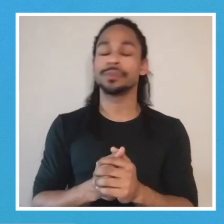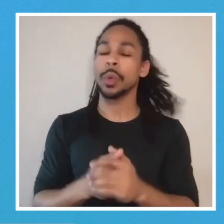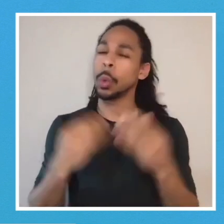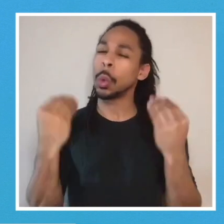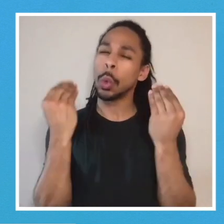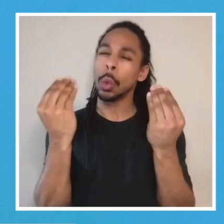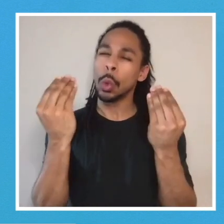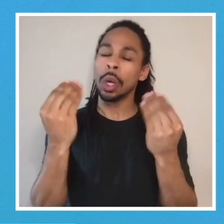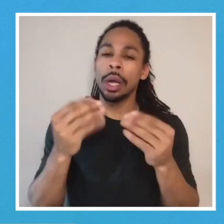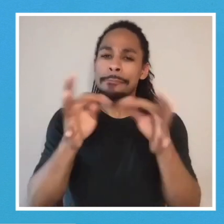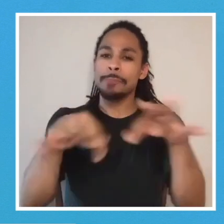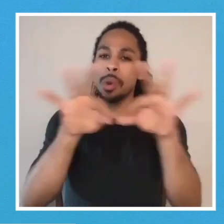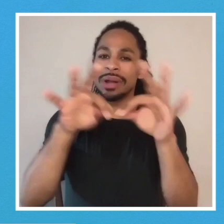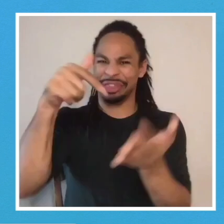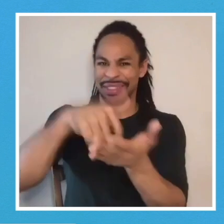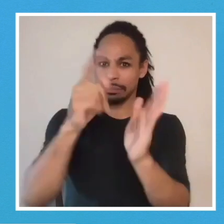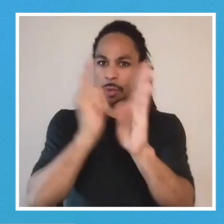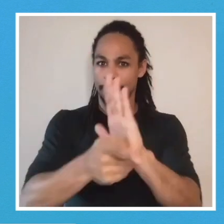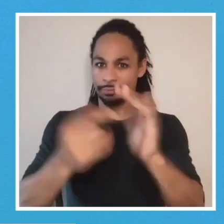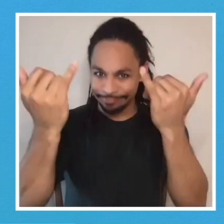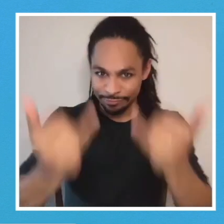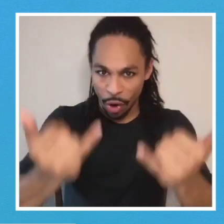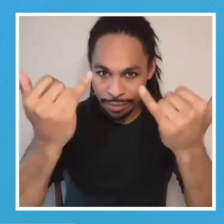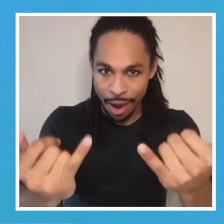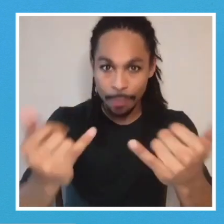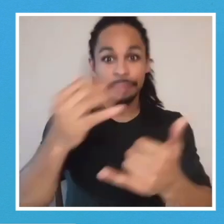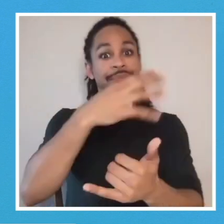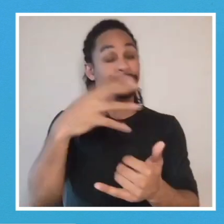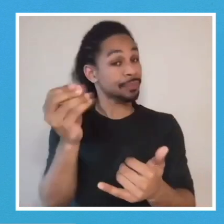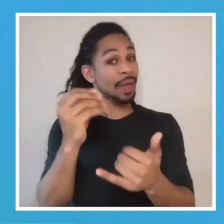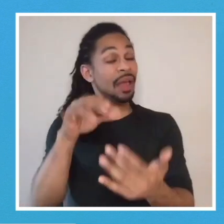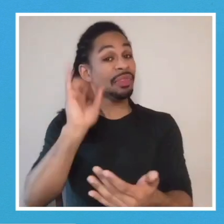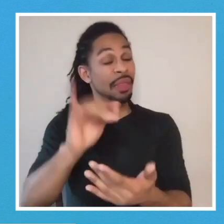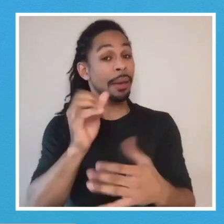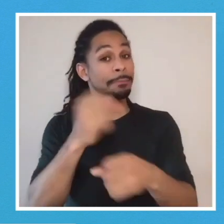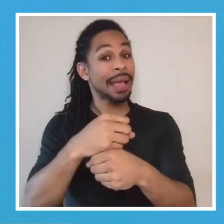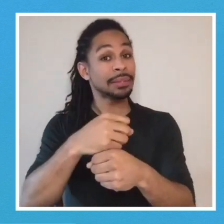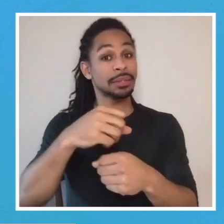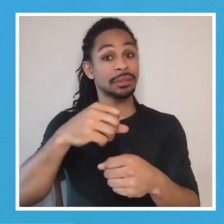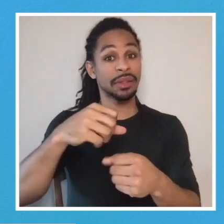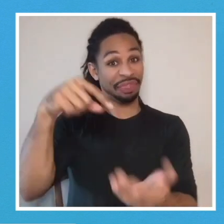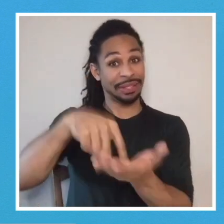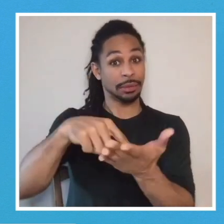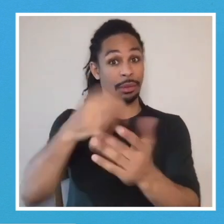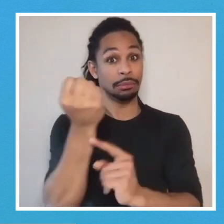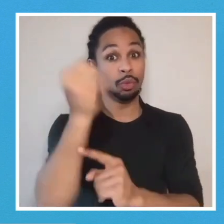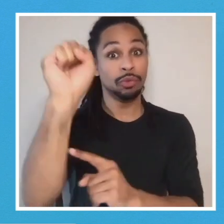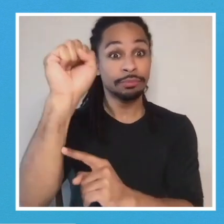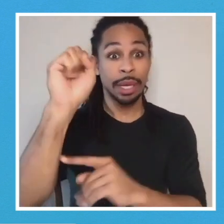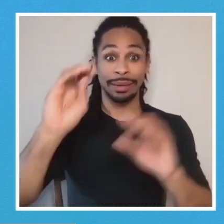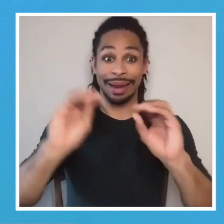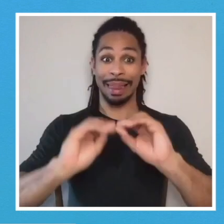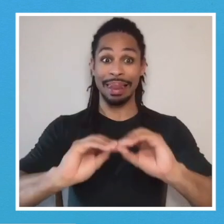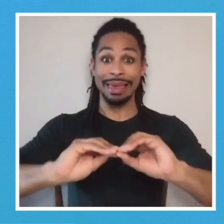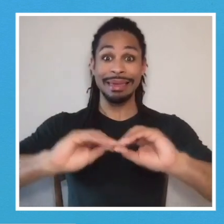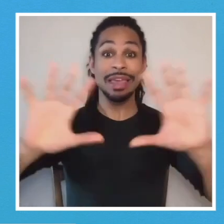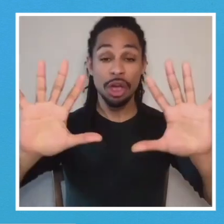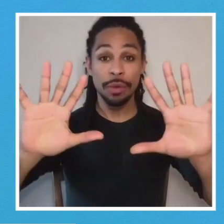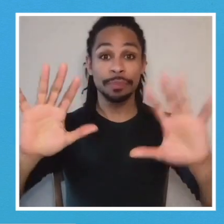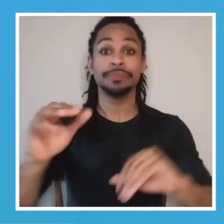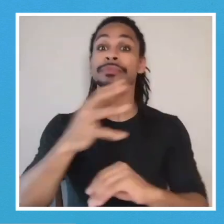important this moment is and how it crystallizes the kind of the movement that we're in. People understand coming out of COP26 that